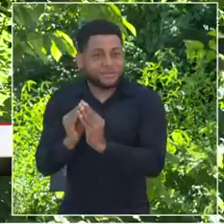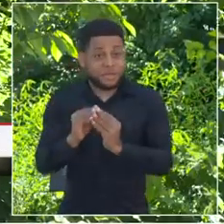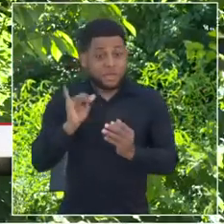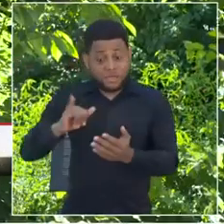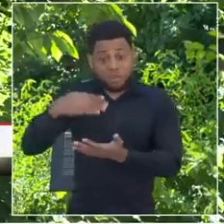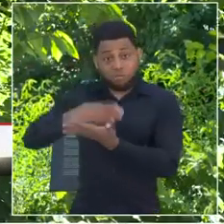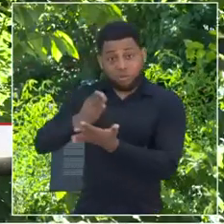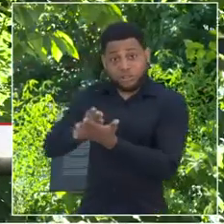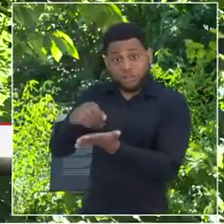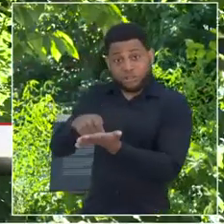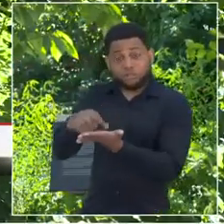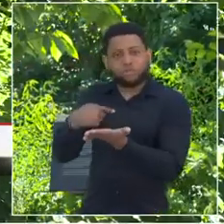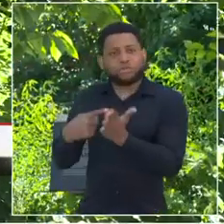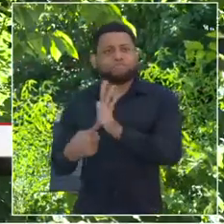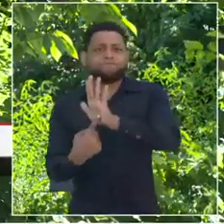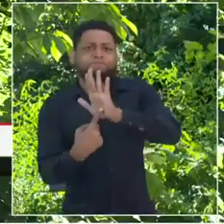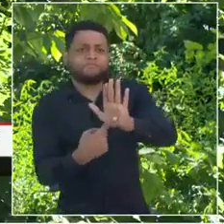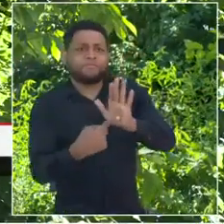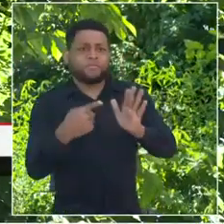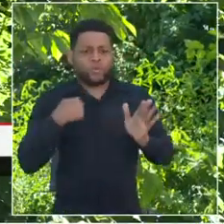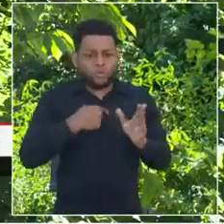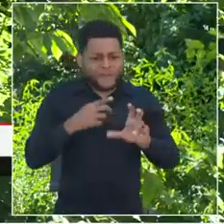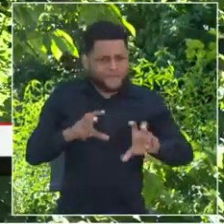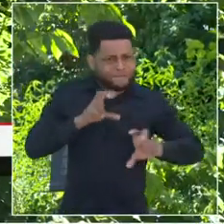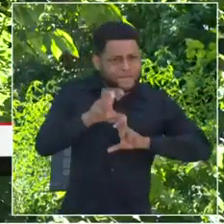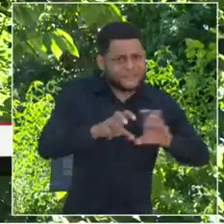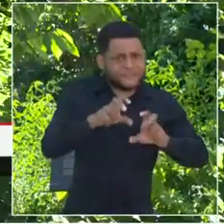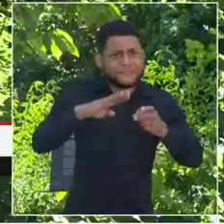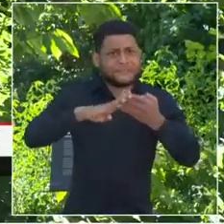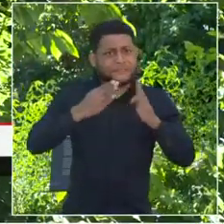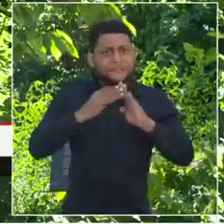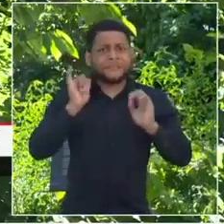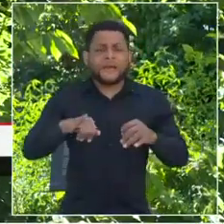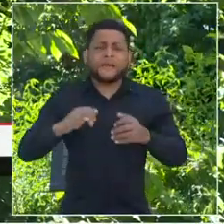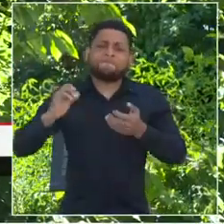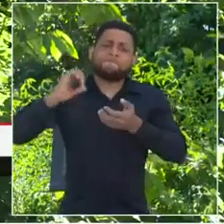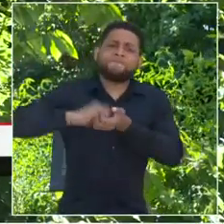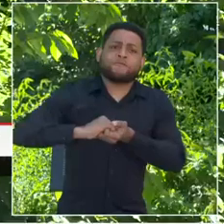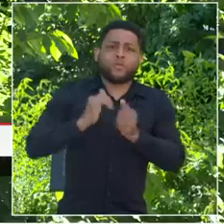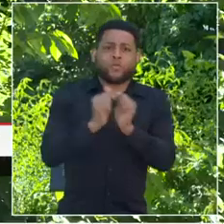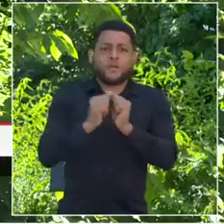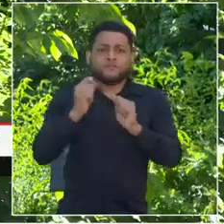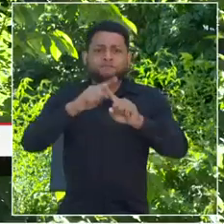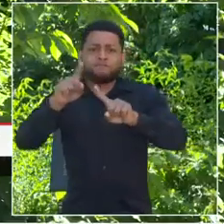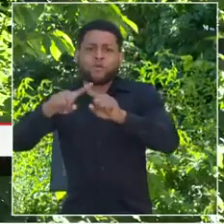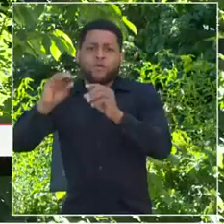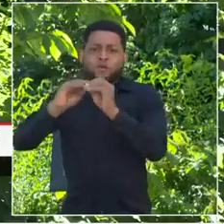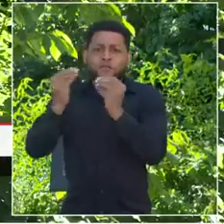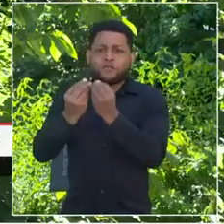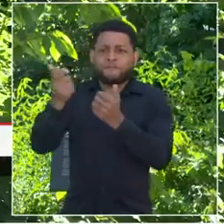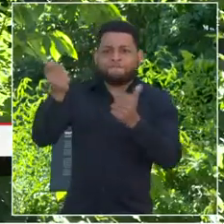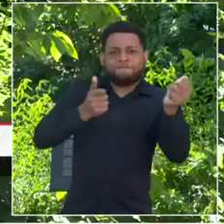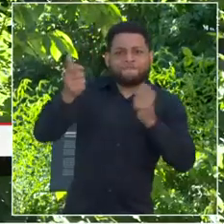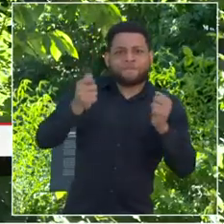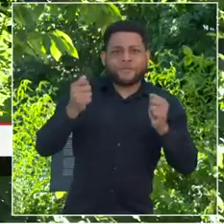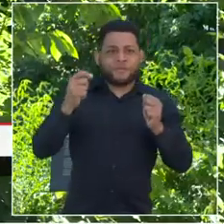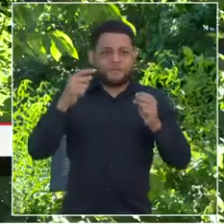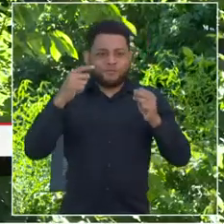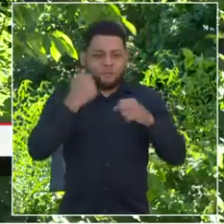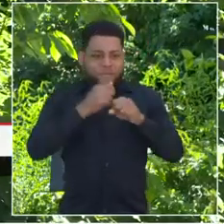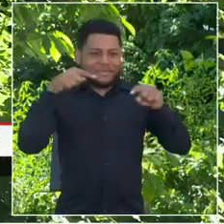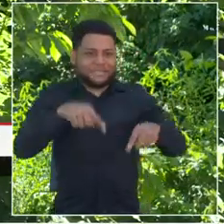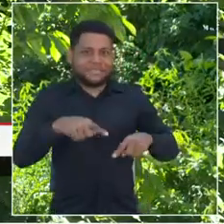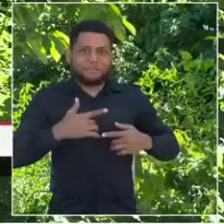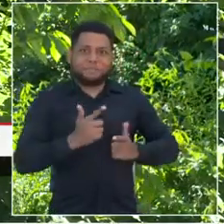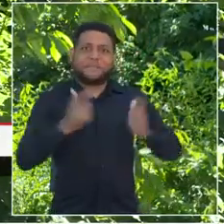invests in how the city can partner with organizations to bring those large events. You may have heard that next